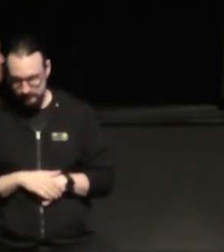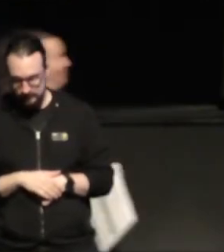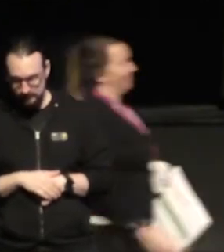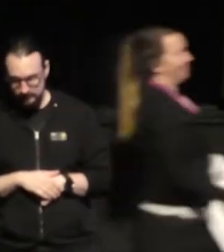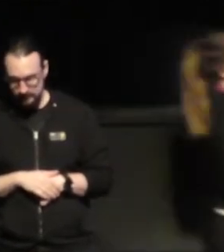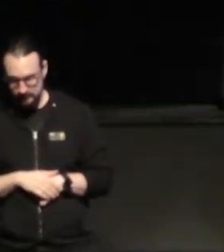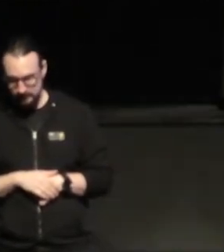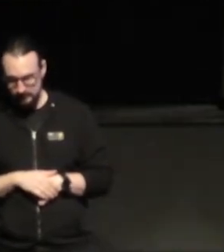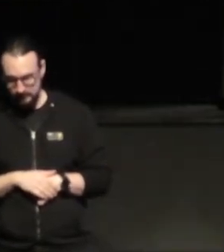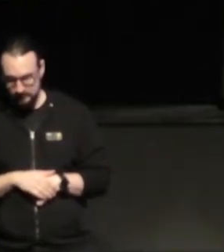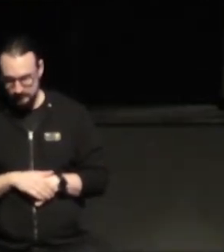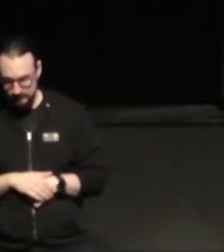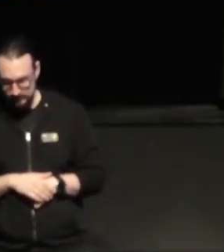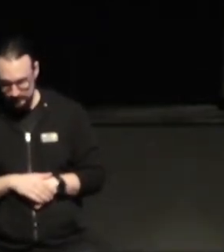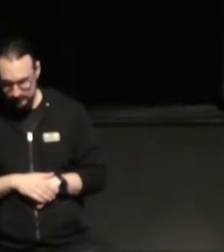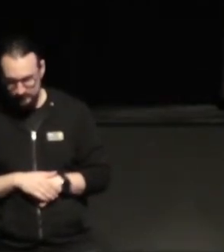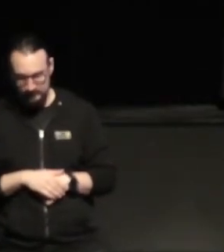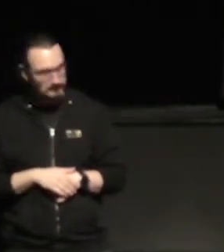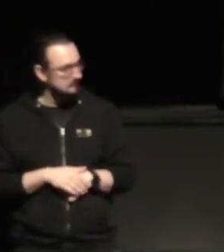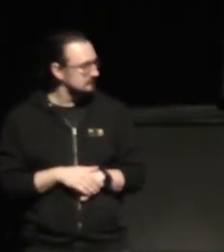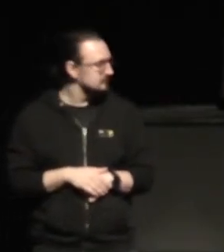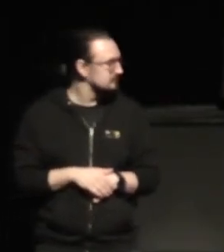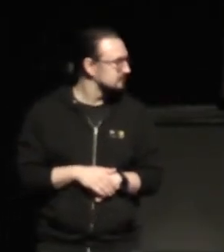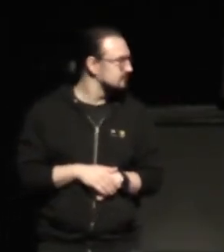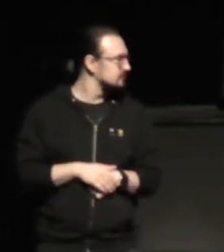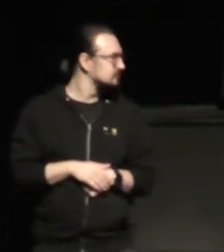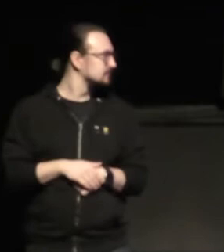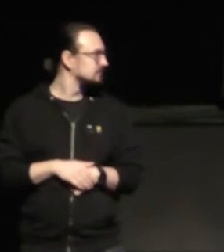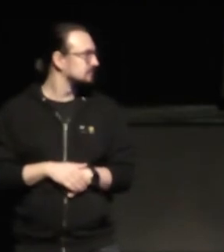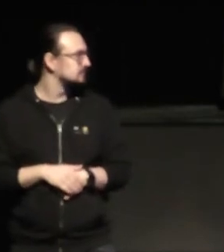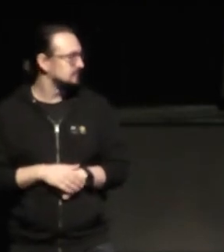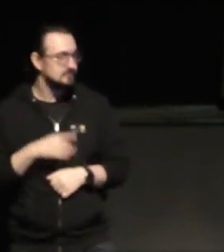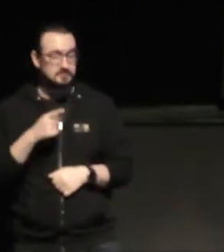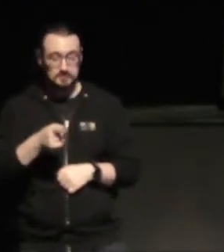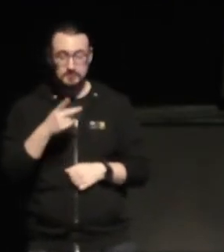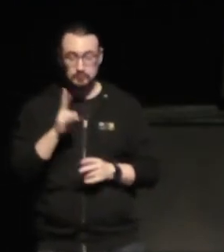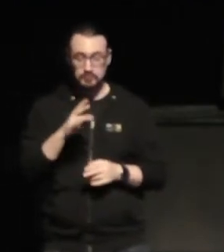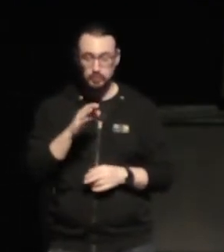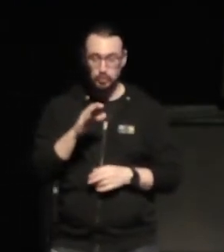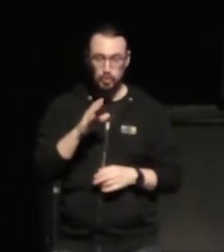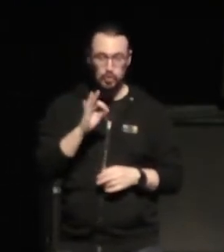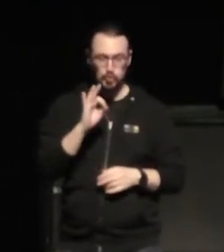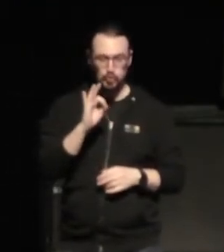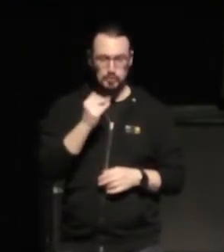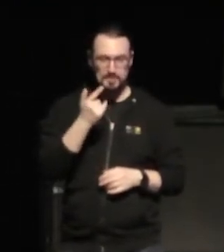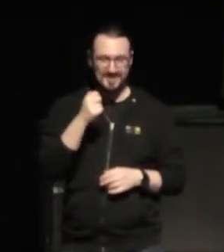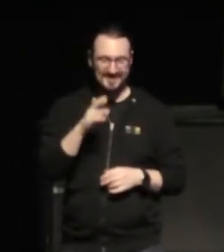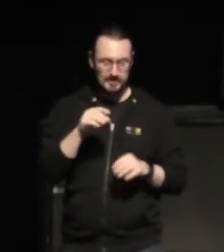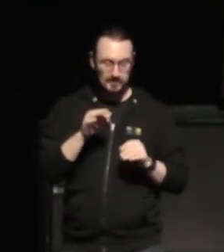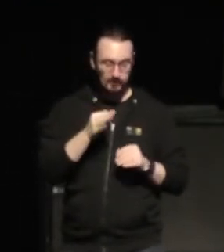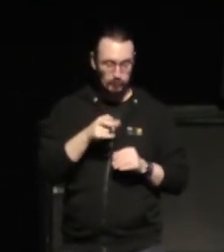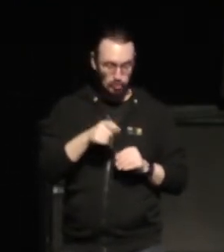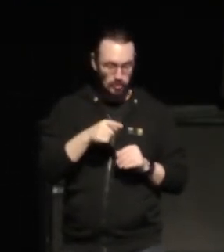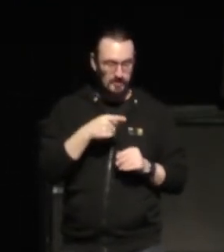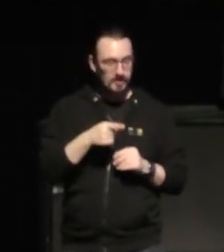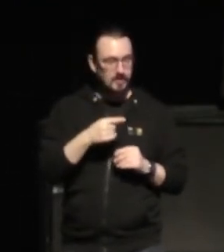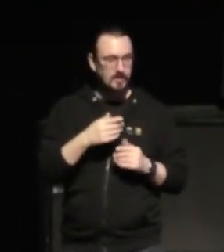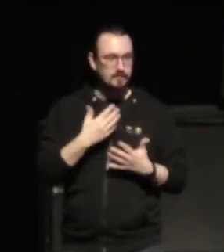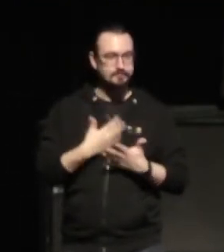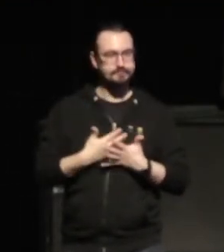Yes, because we can also mention, like on a political level, the hybrid seeds are also, I mean, they are promoted